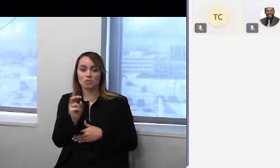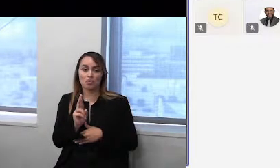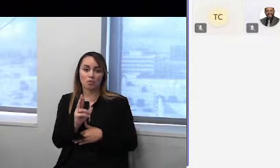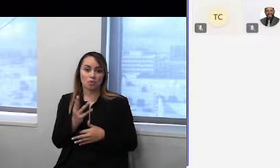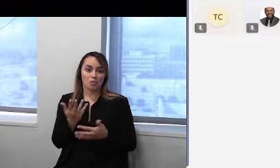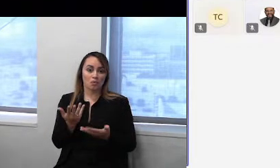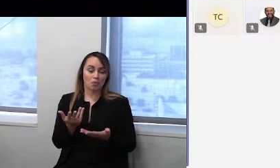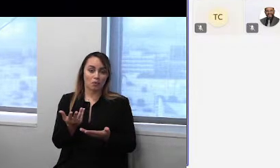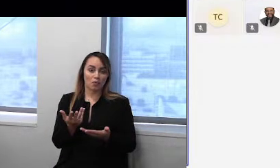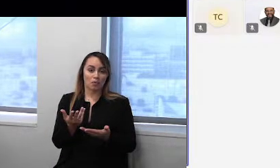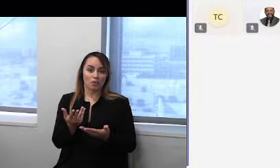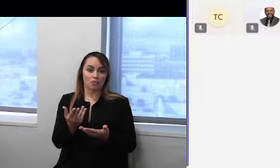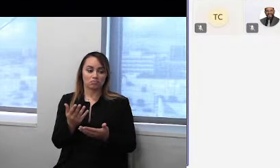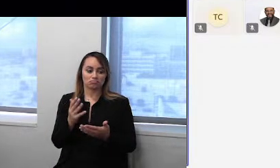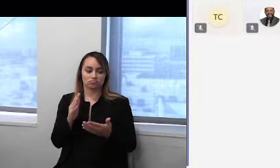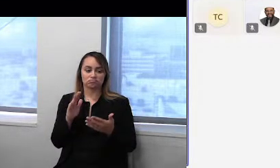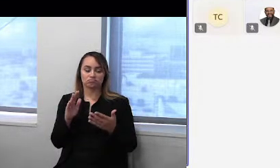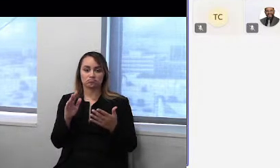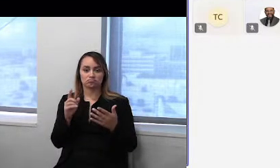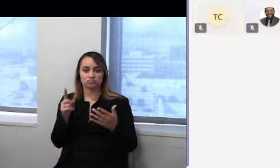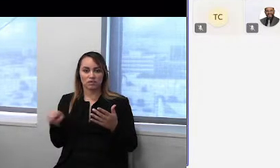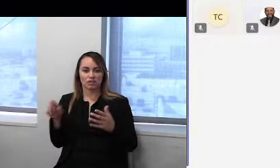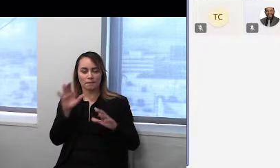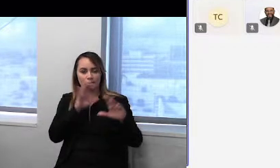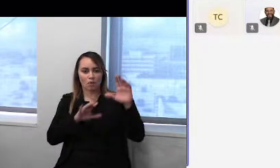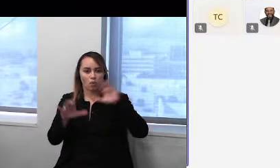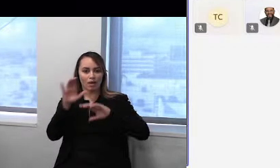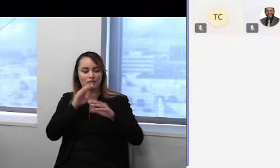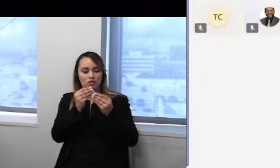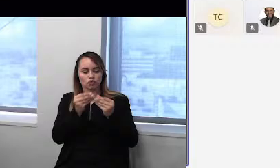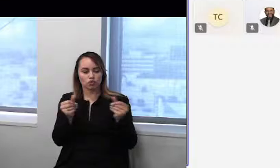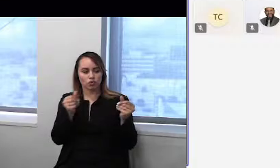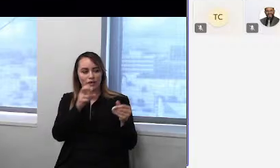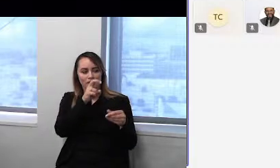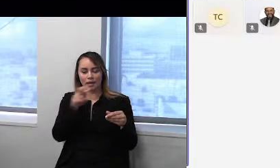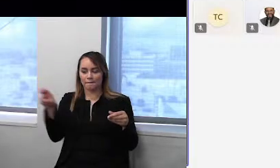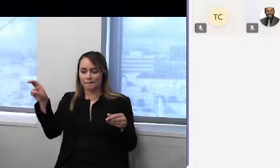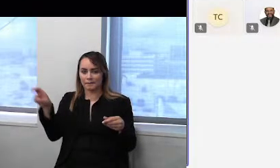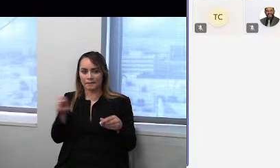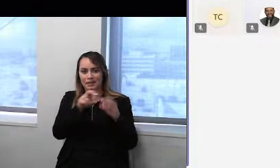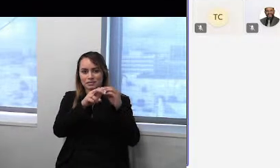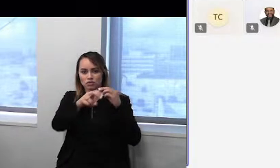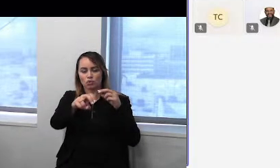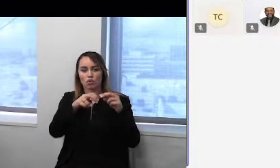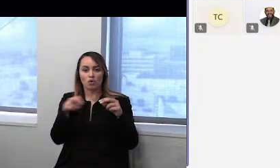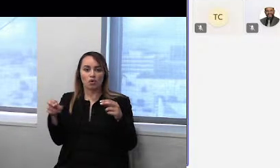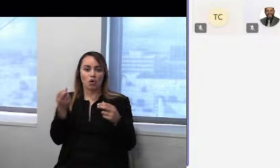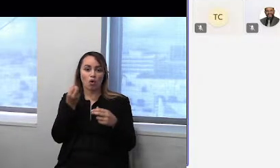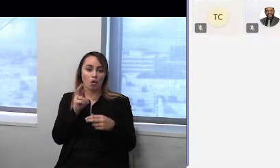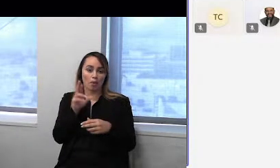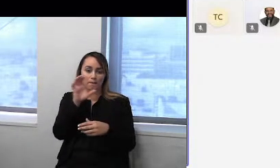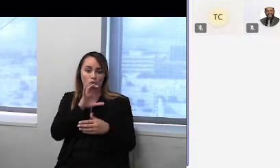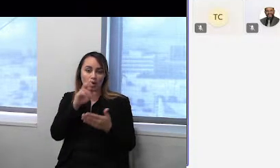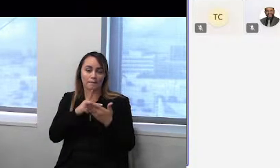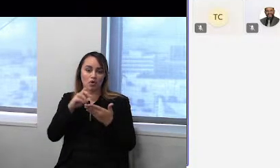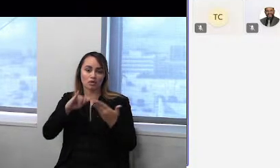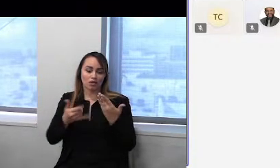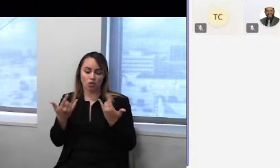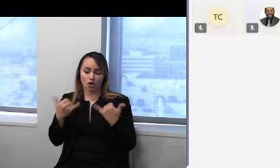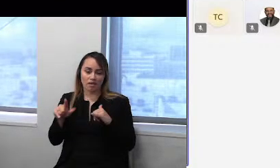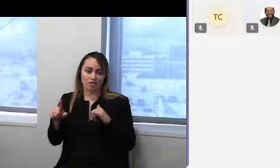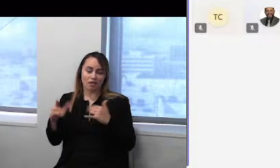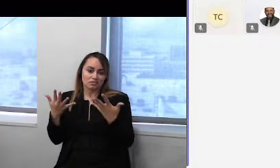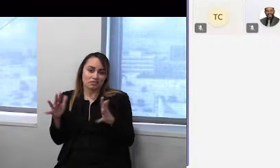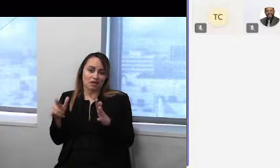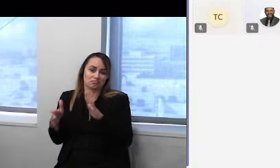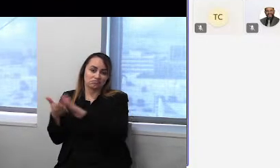solutions to transmission issues as opposed to, citing projects that are already being developed? So it's a great question. I'm gonna qualify